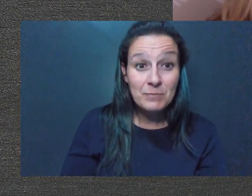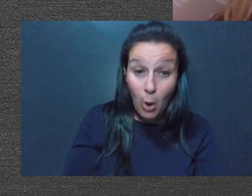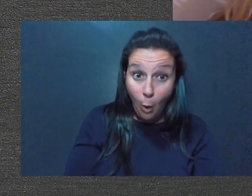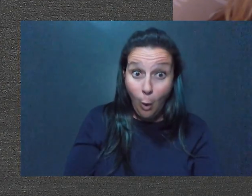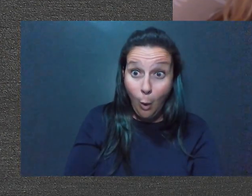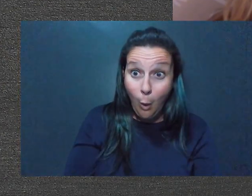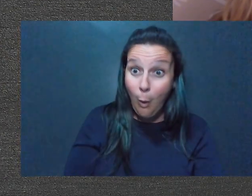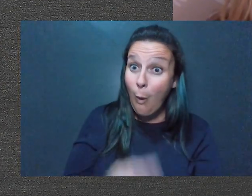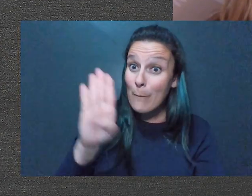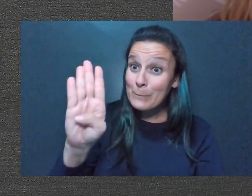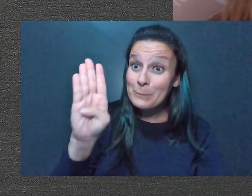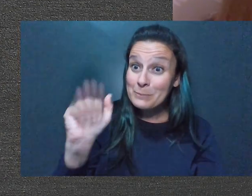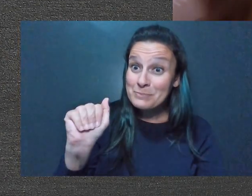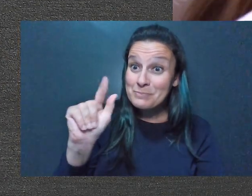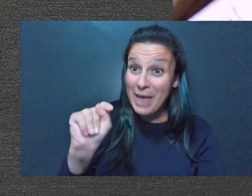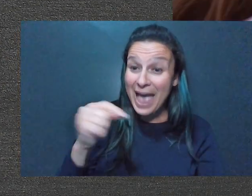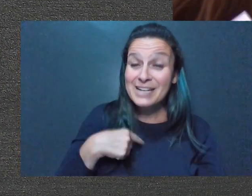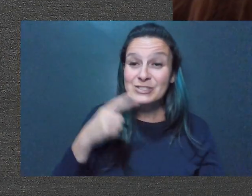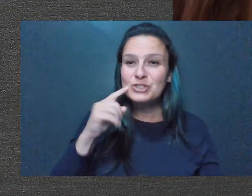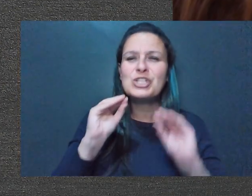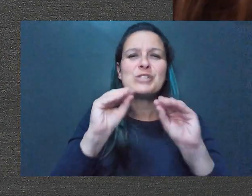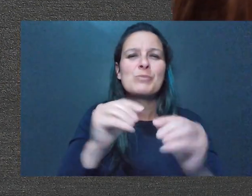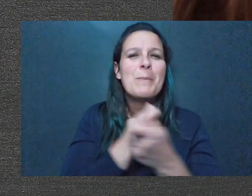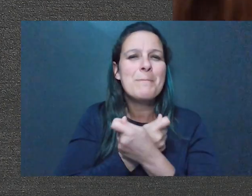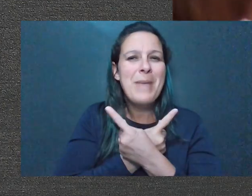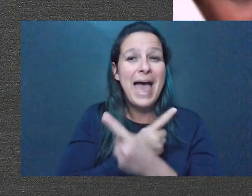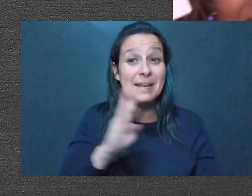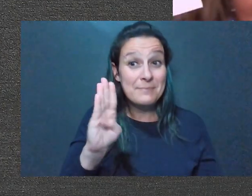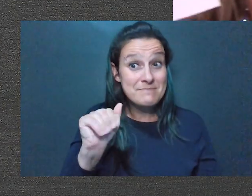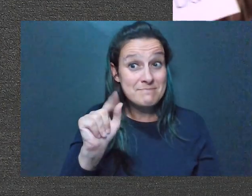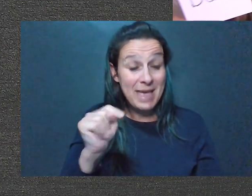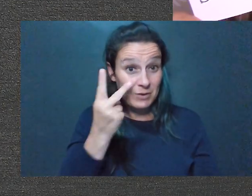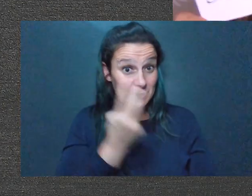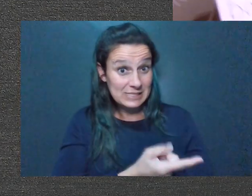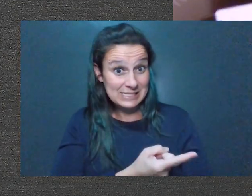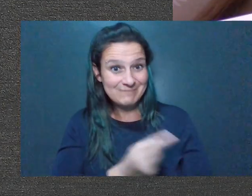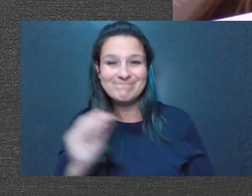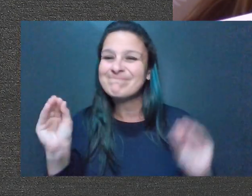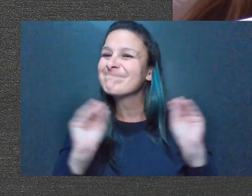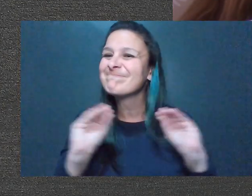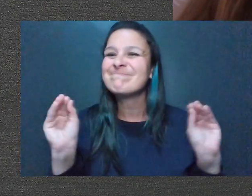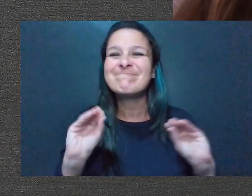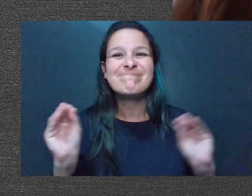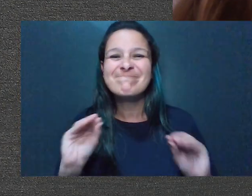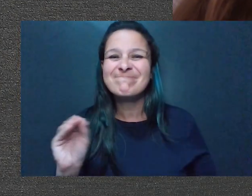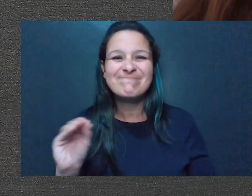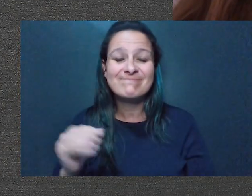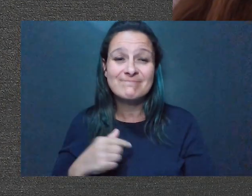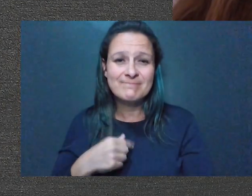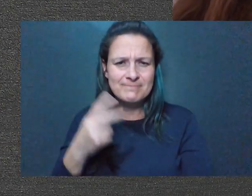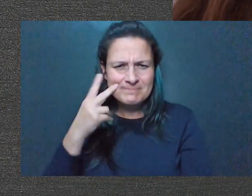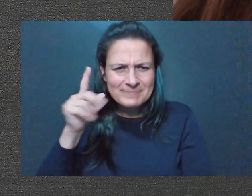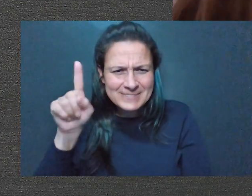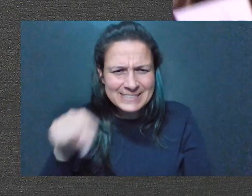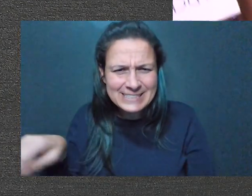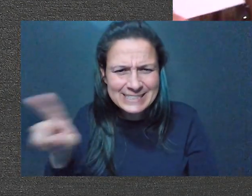Oh, that's the one we just put in, bat. Bat. Do you see a bat? No, me neither. How about this side?